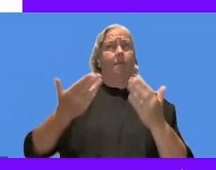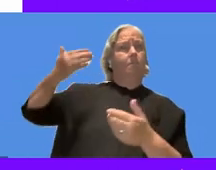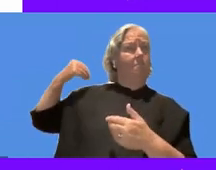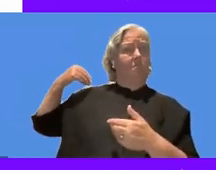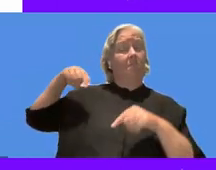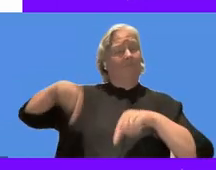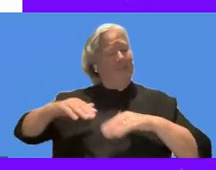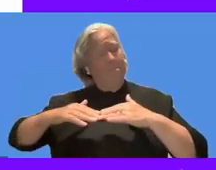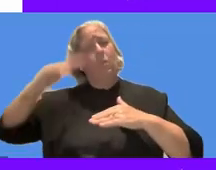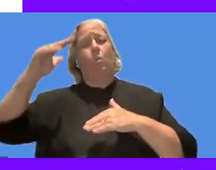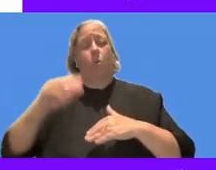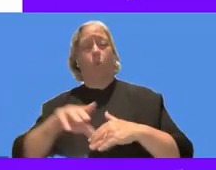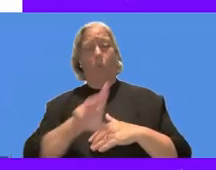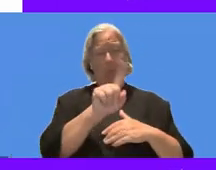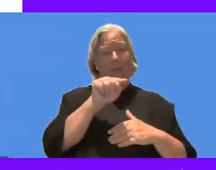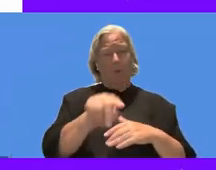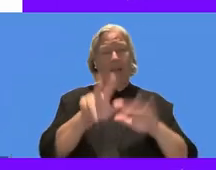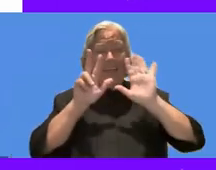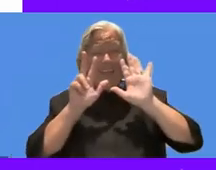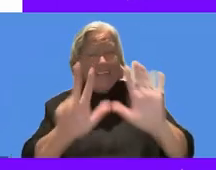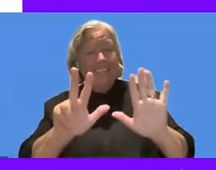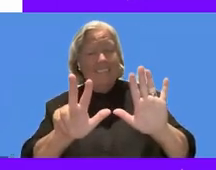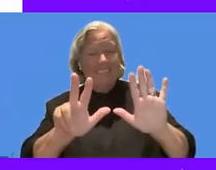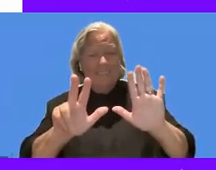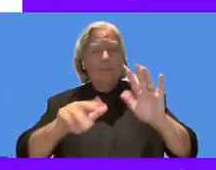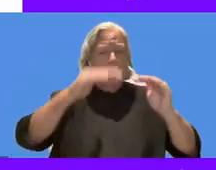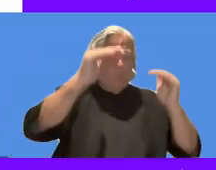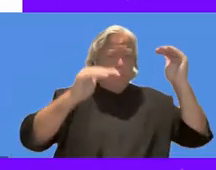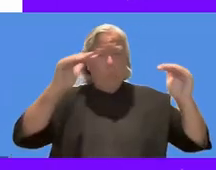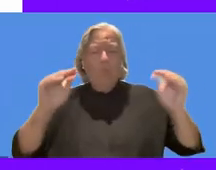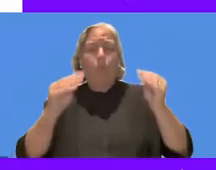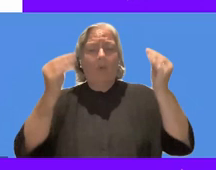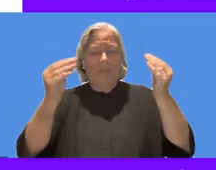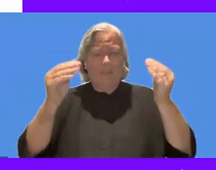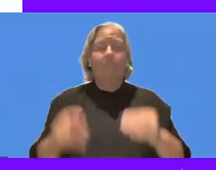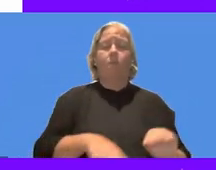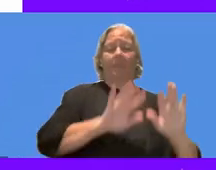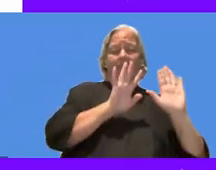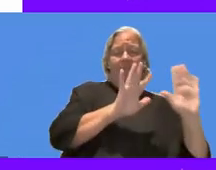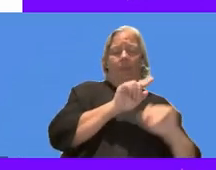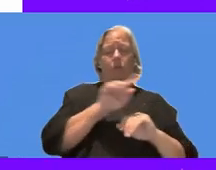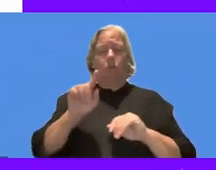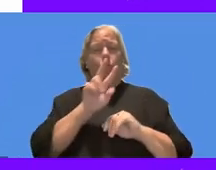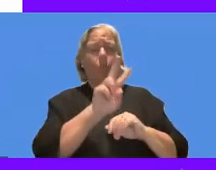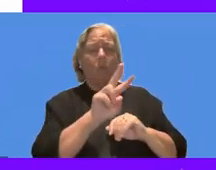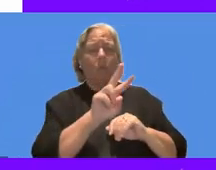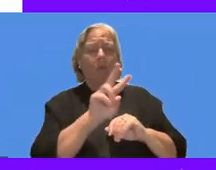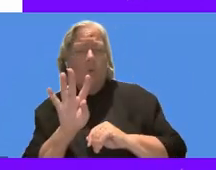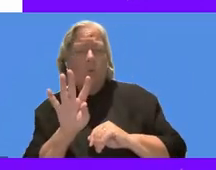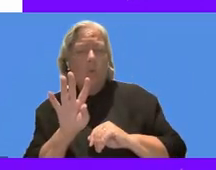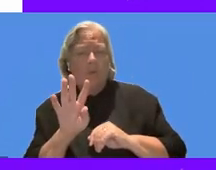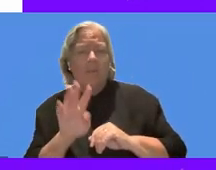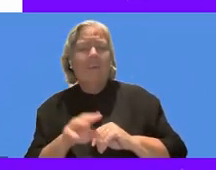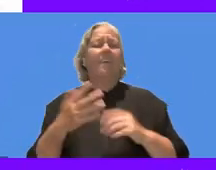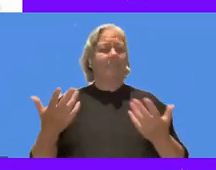1.8 billion adolescents and young people between the ages of 10 and 24 are underserved by current policies and levels of